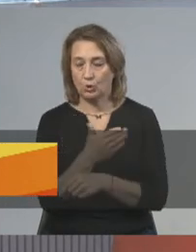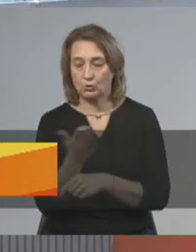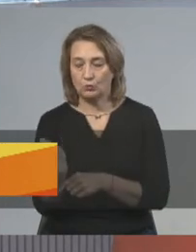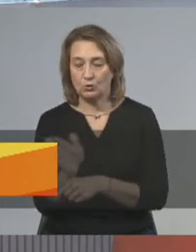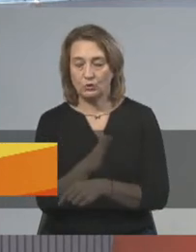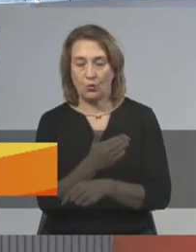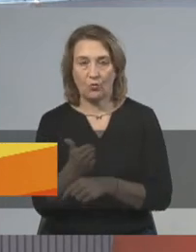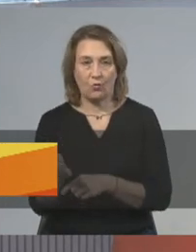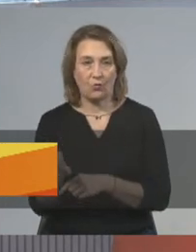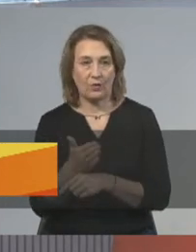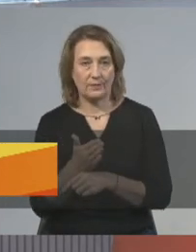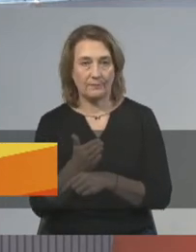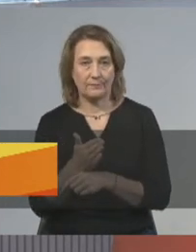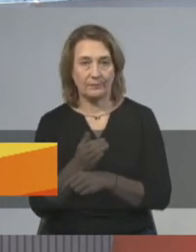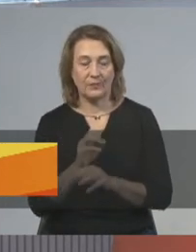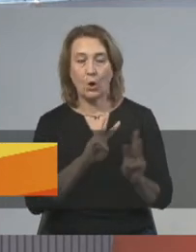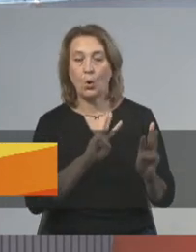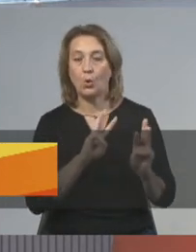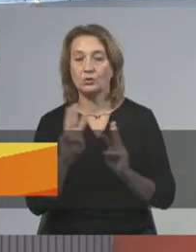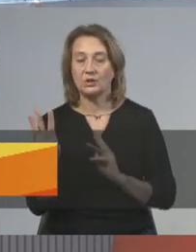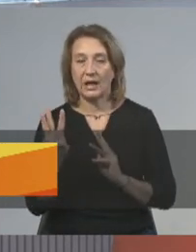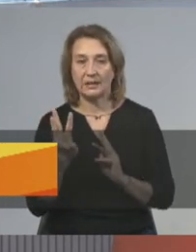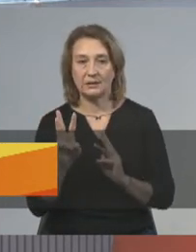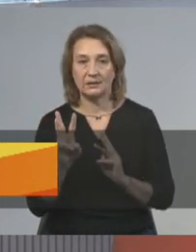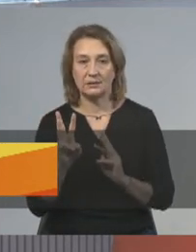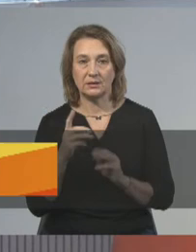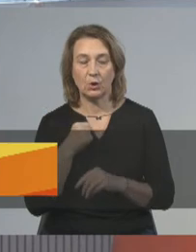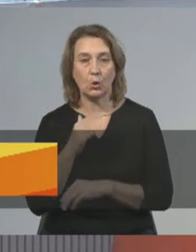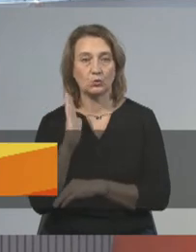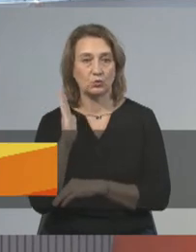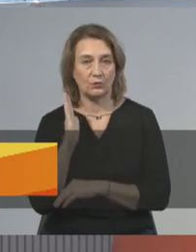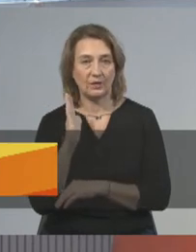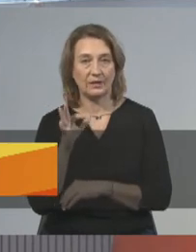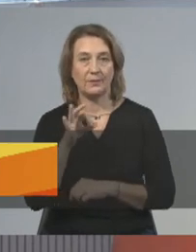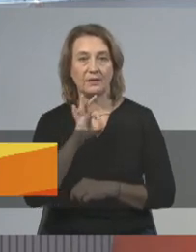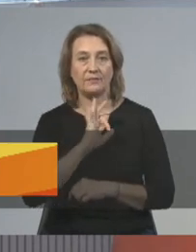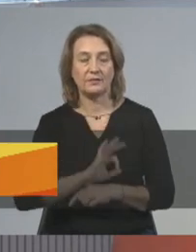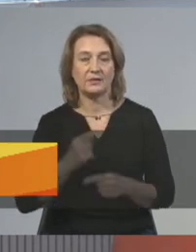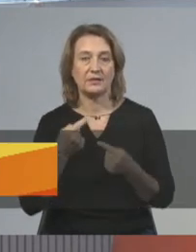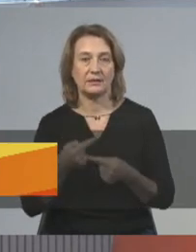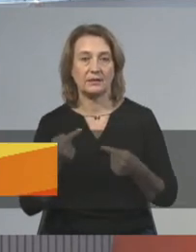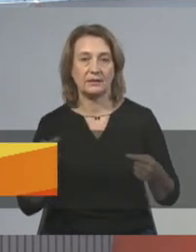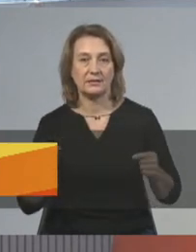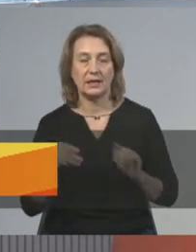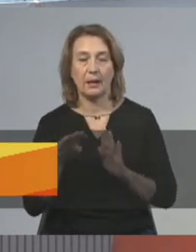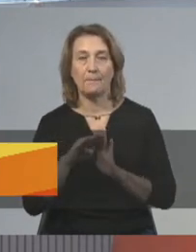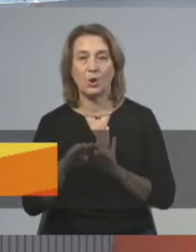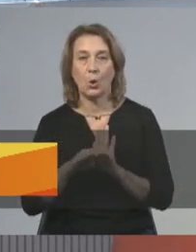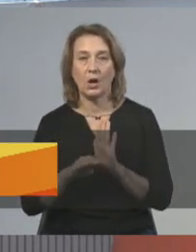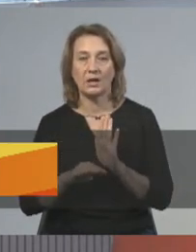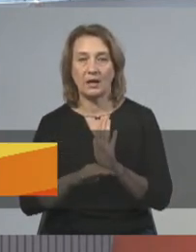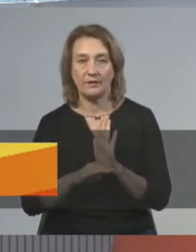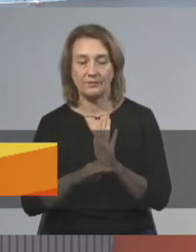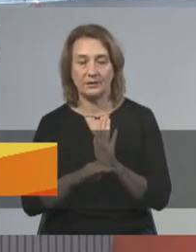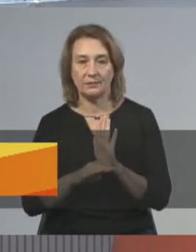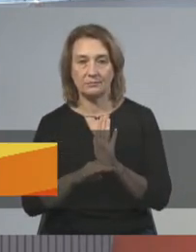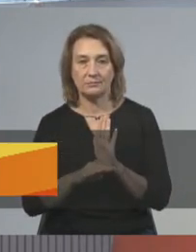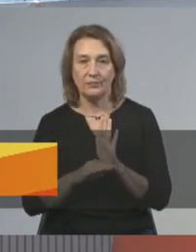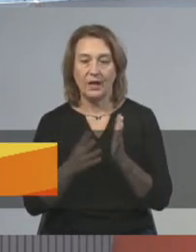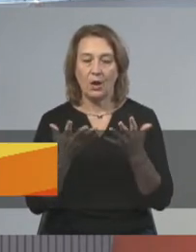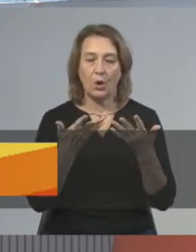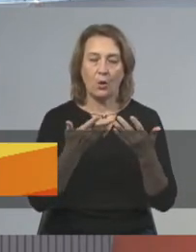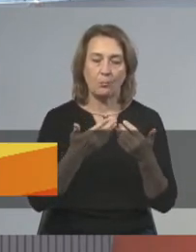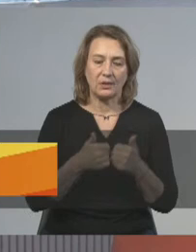differentiate online voting and and voting using different